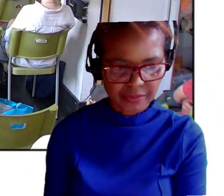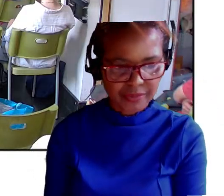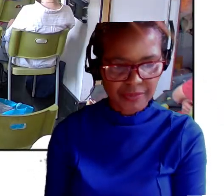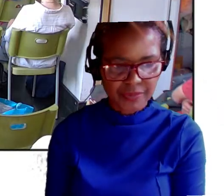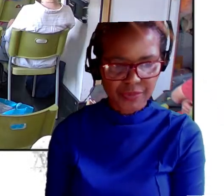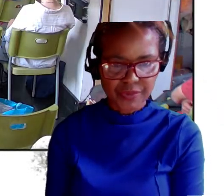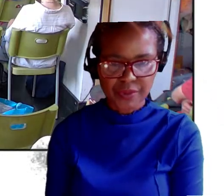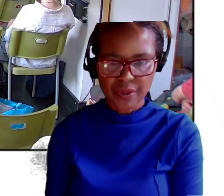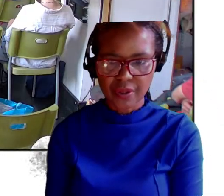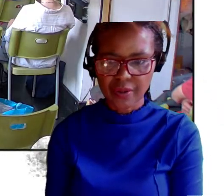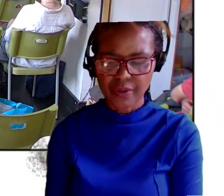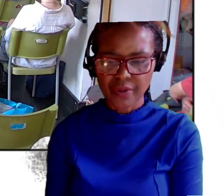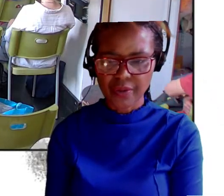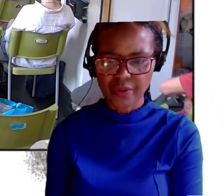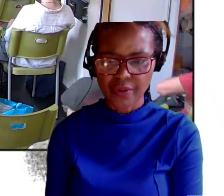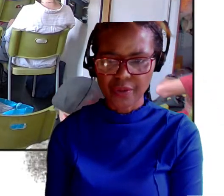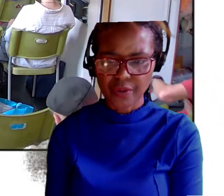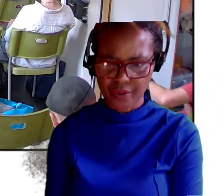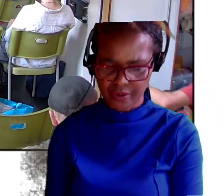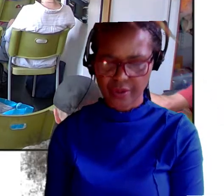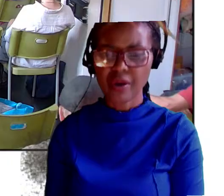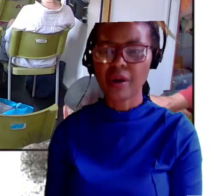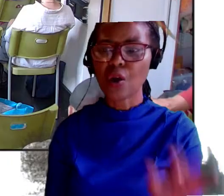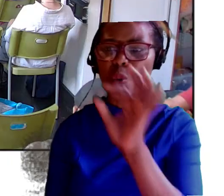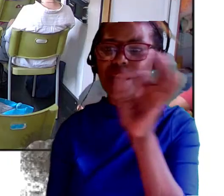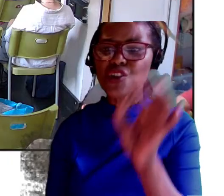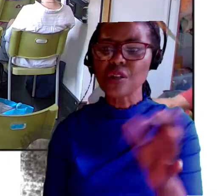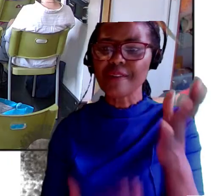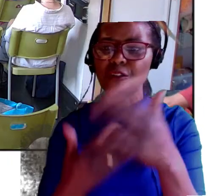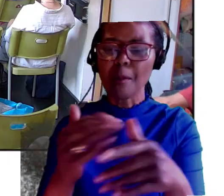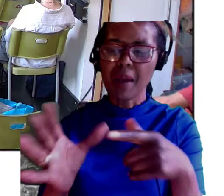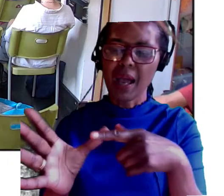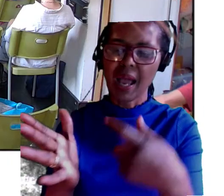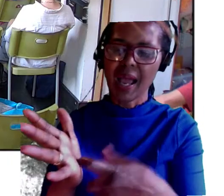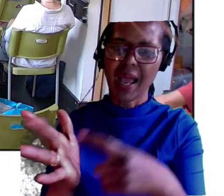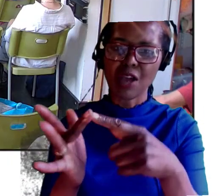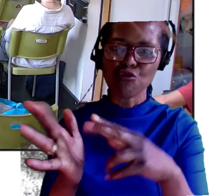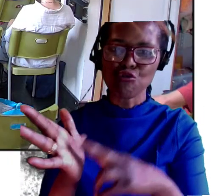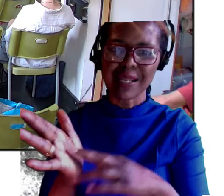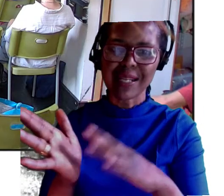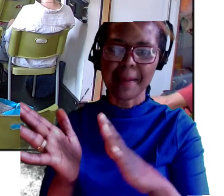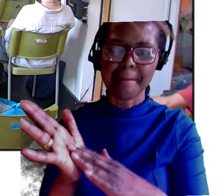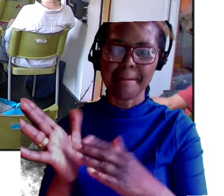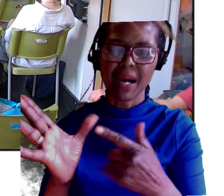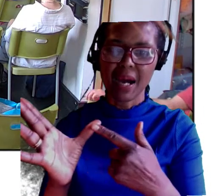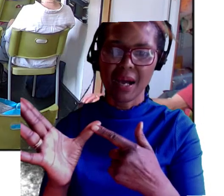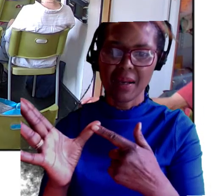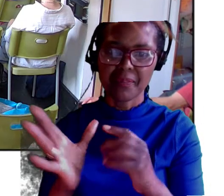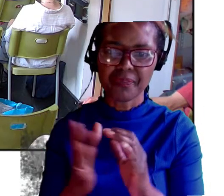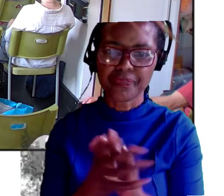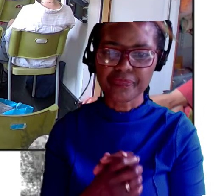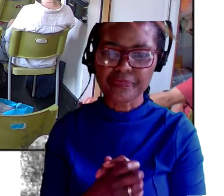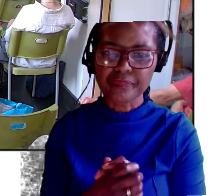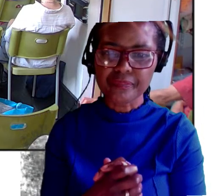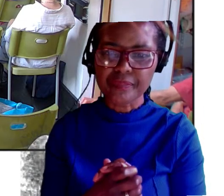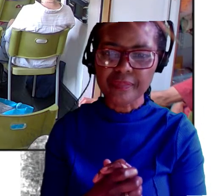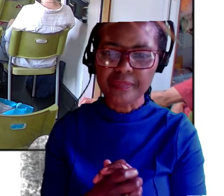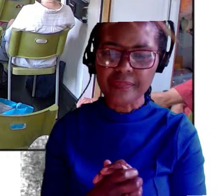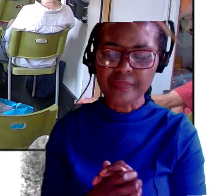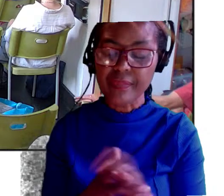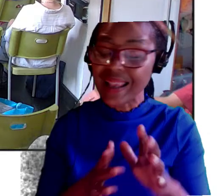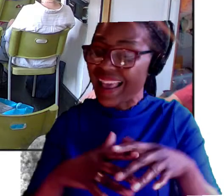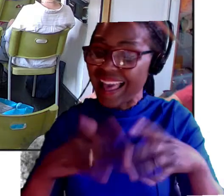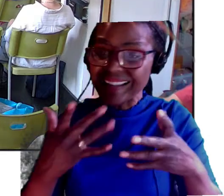A question from Arinma. Have any of the technologies that you've imagined come into real life or been